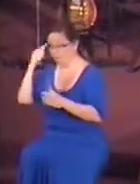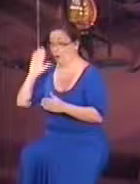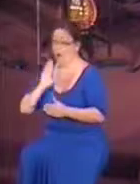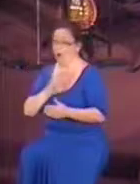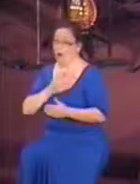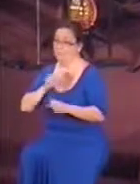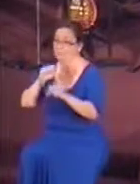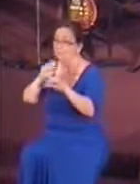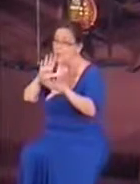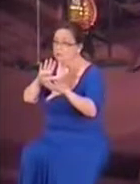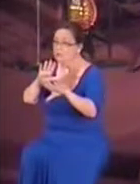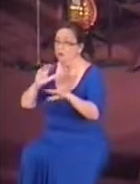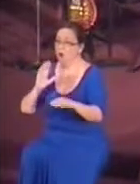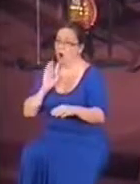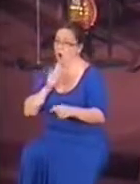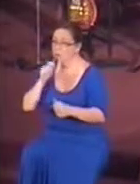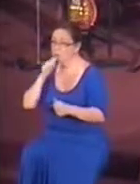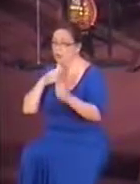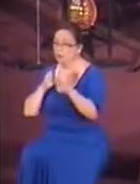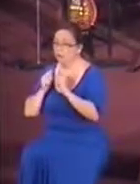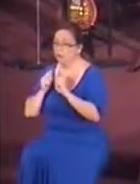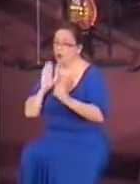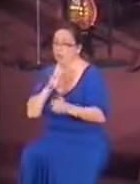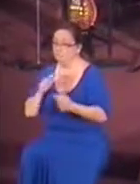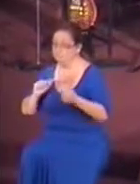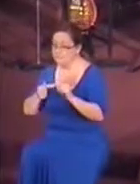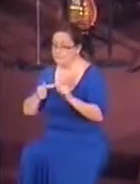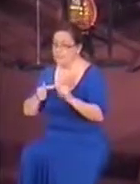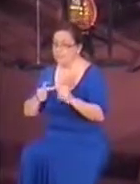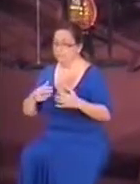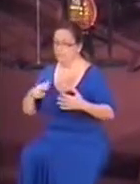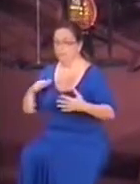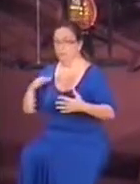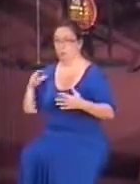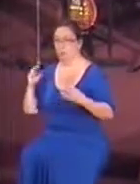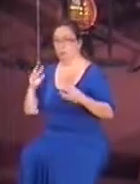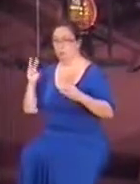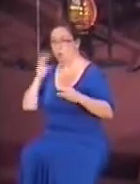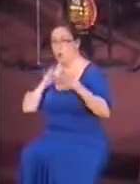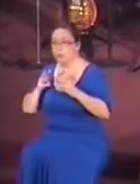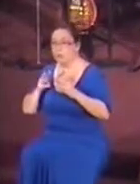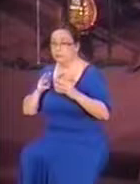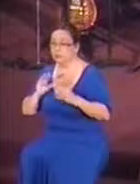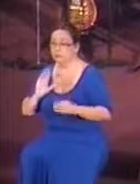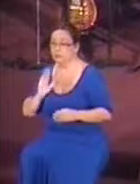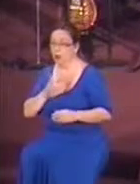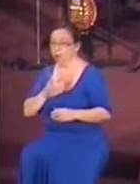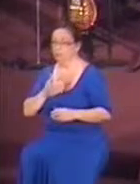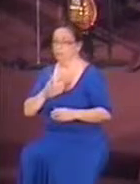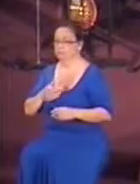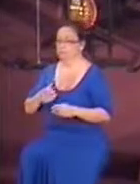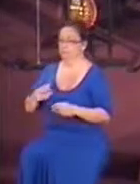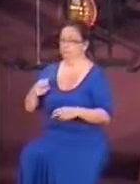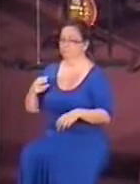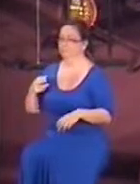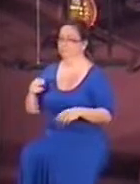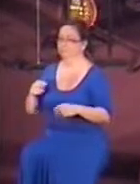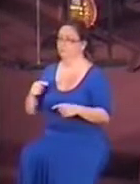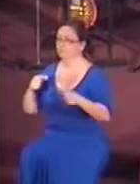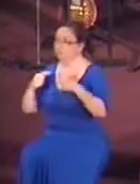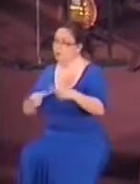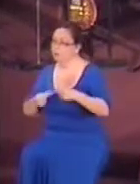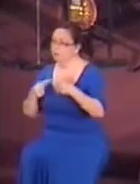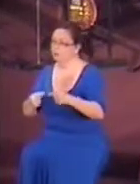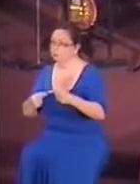unanswered prayers, our suffering, our pain, our anxiety, our intellectual hurdles. Maybe we enter the academia world and we